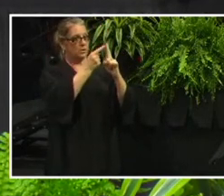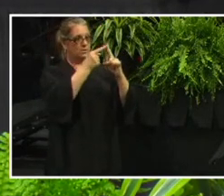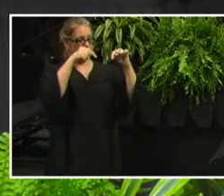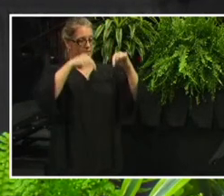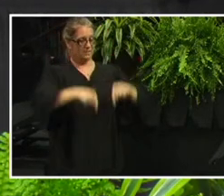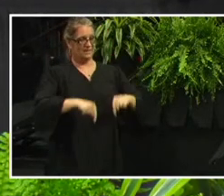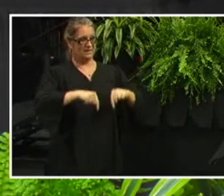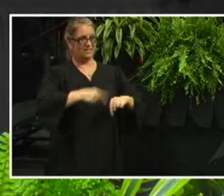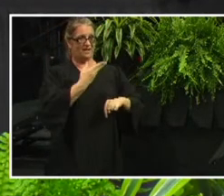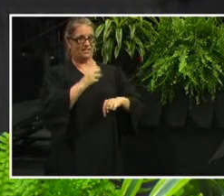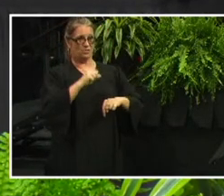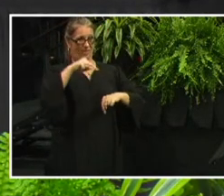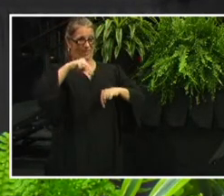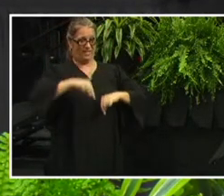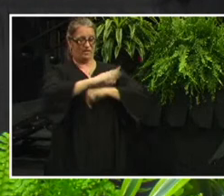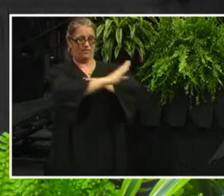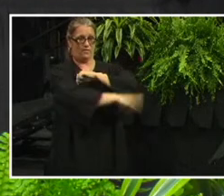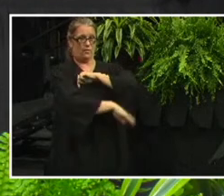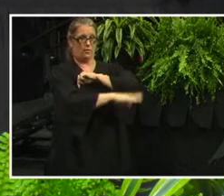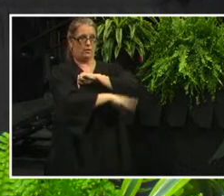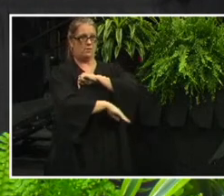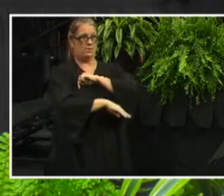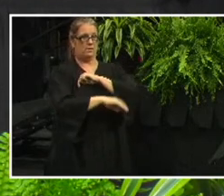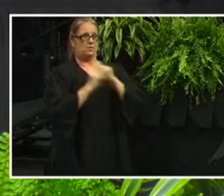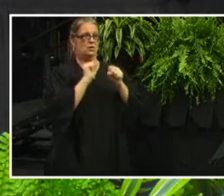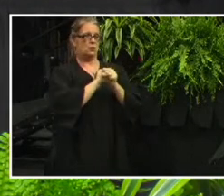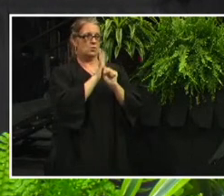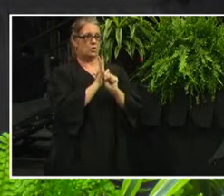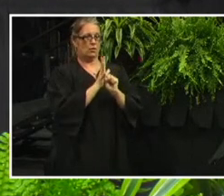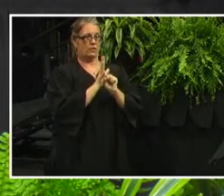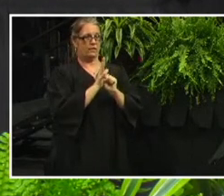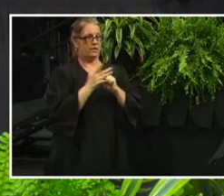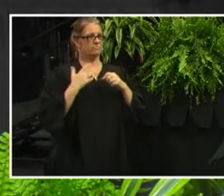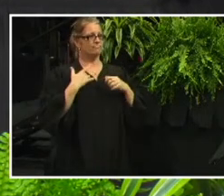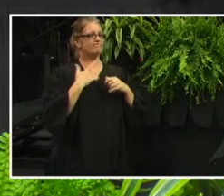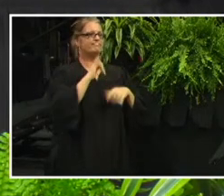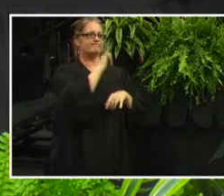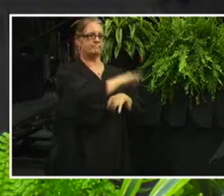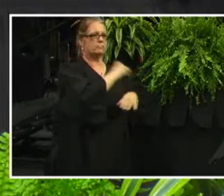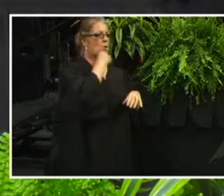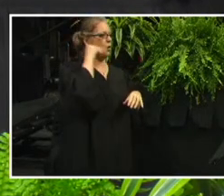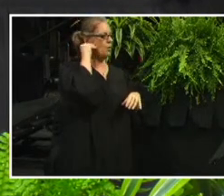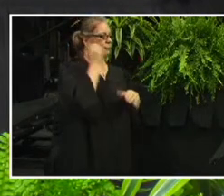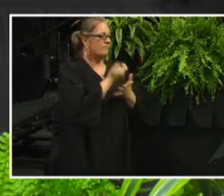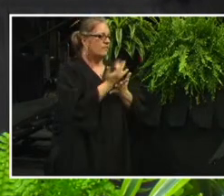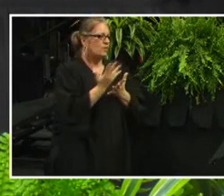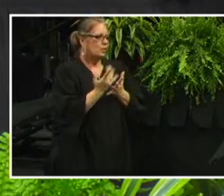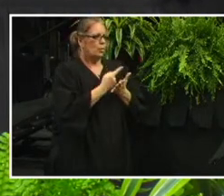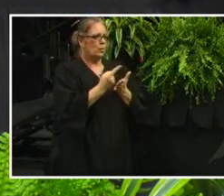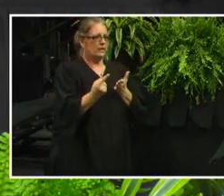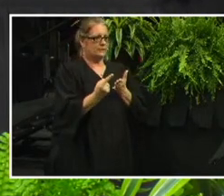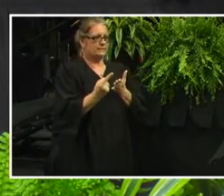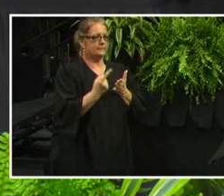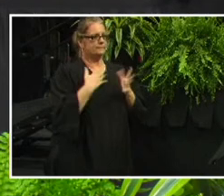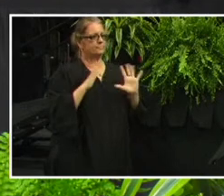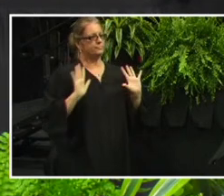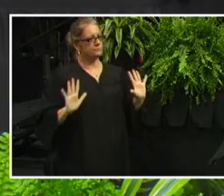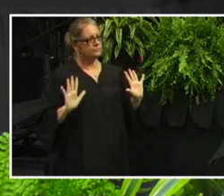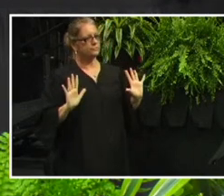fall, only to be subject to COVID quarantines every few weeks. In spite of all